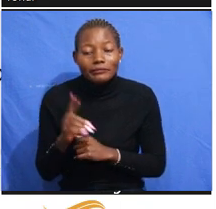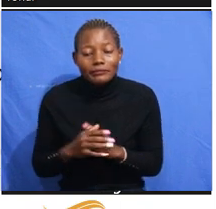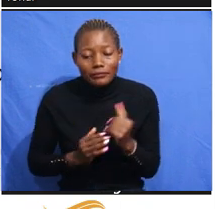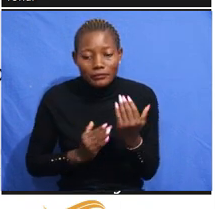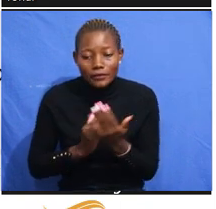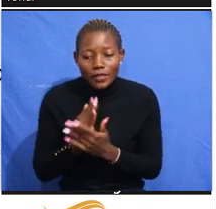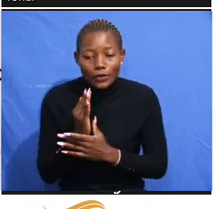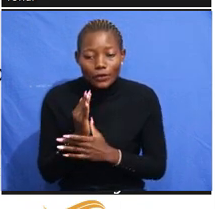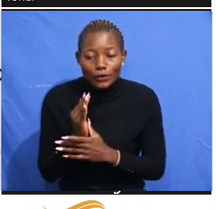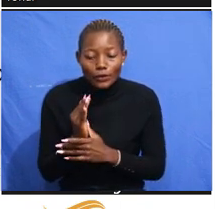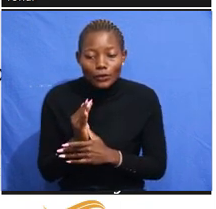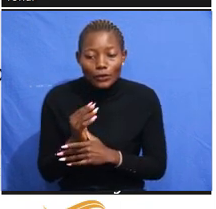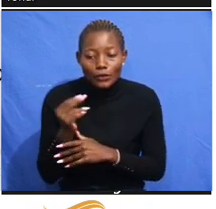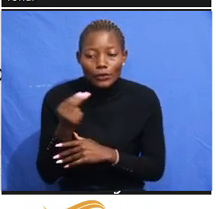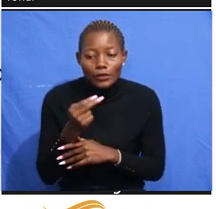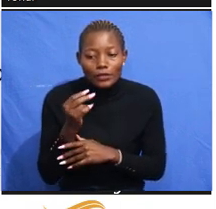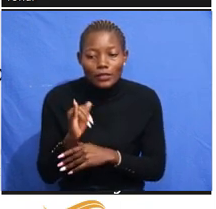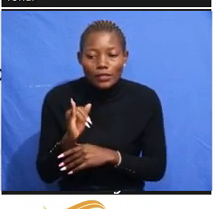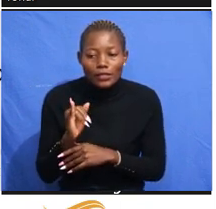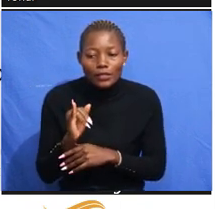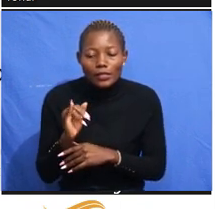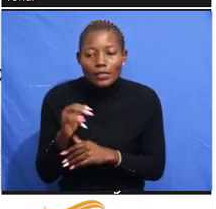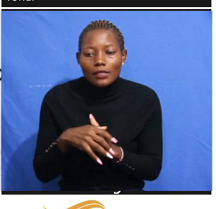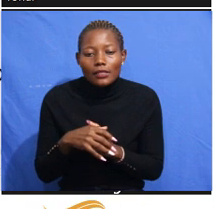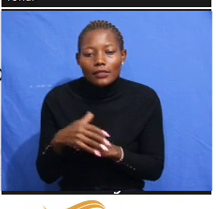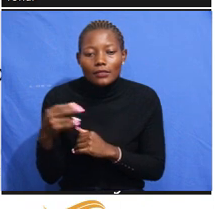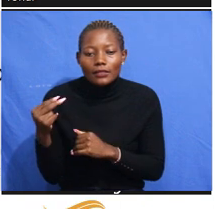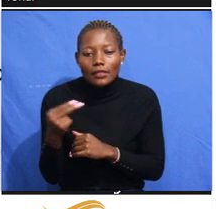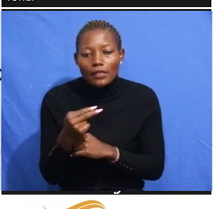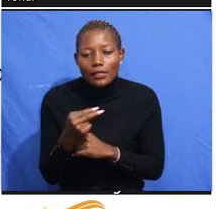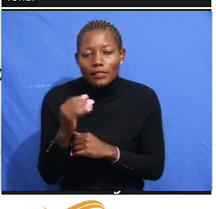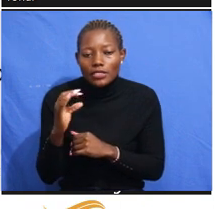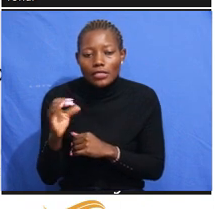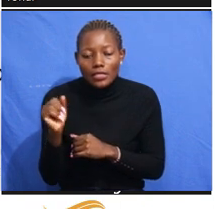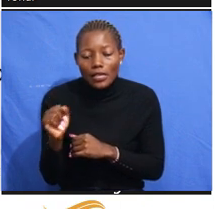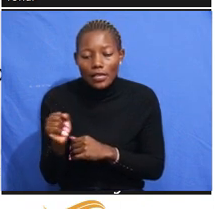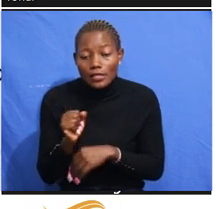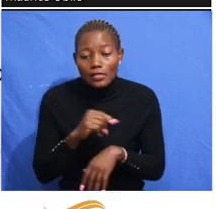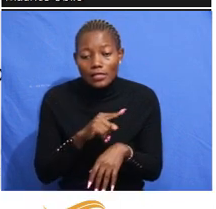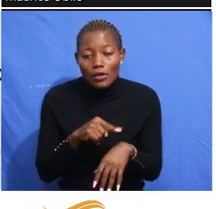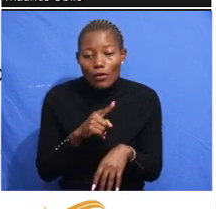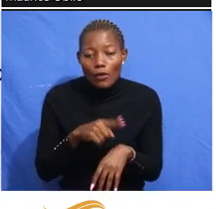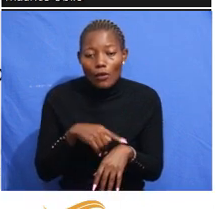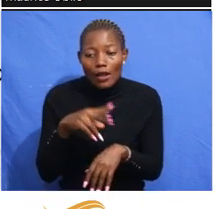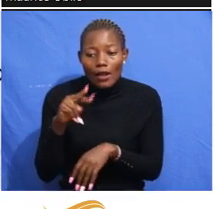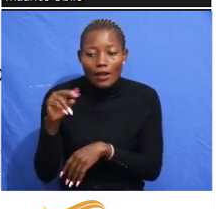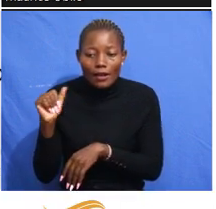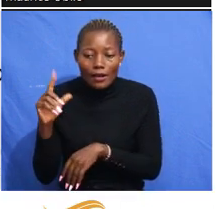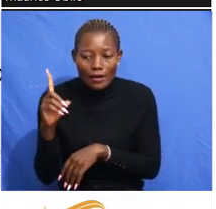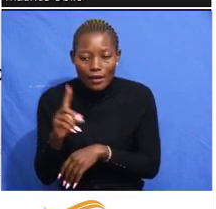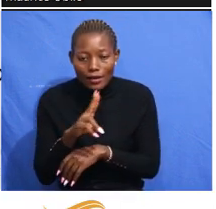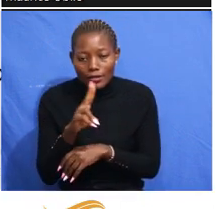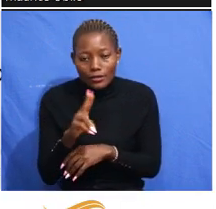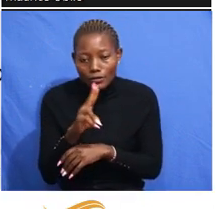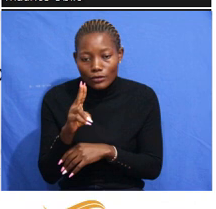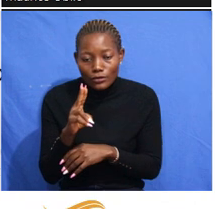through this hydrogen carrier system, when NAD is used, you'll find 3 ATPs